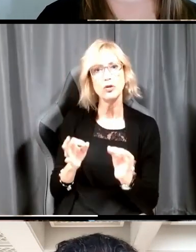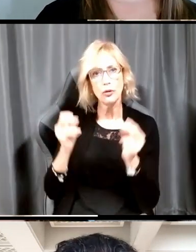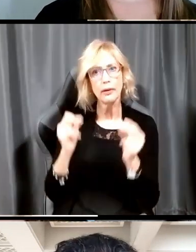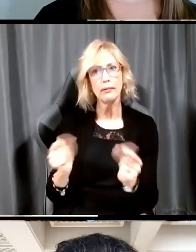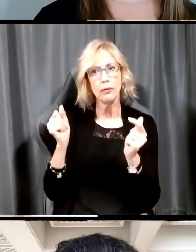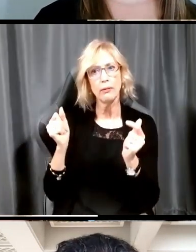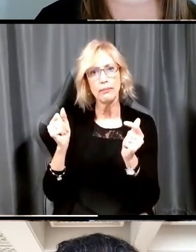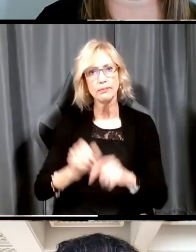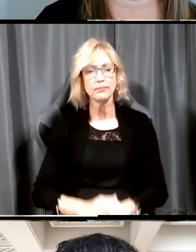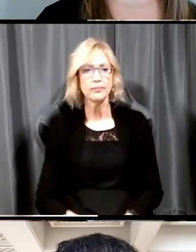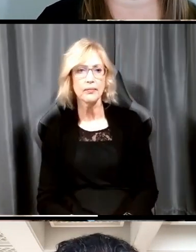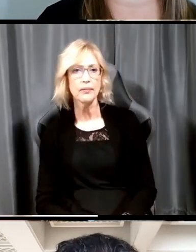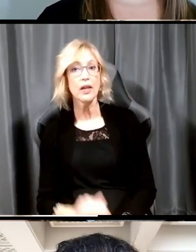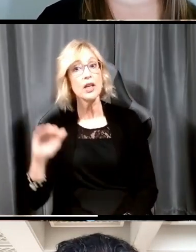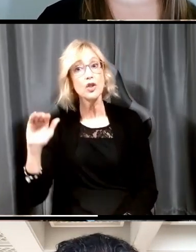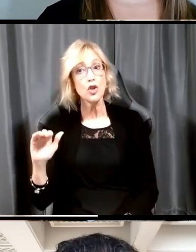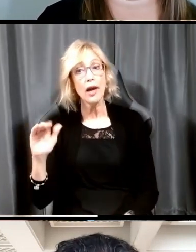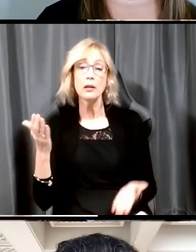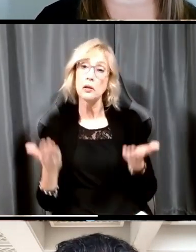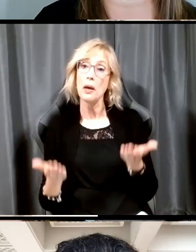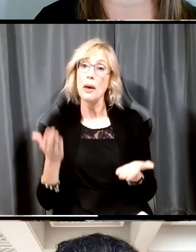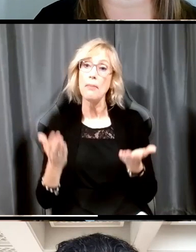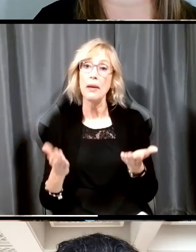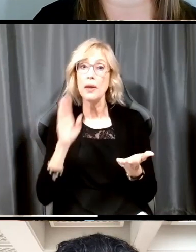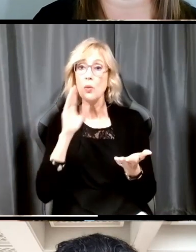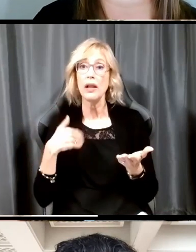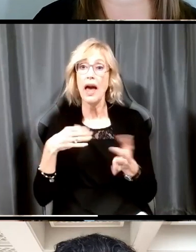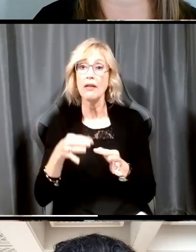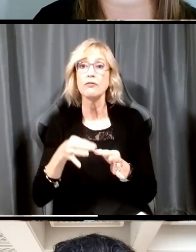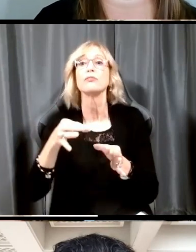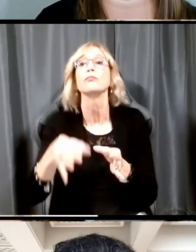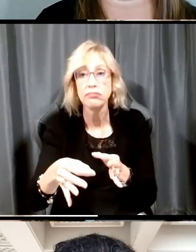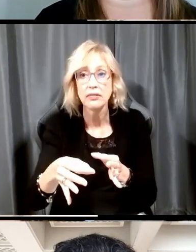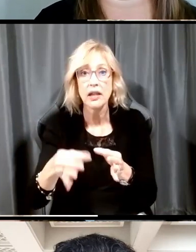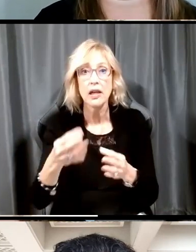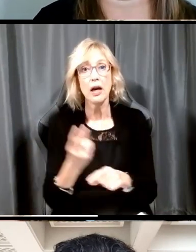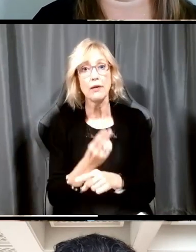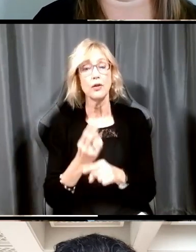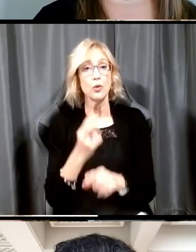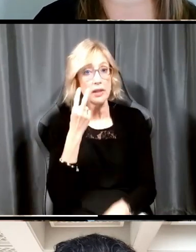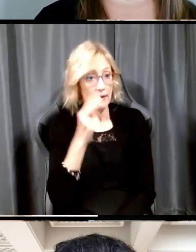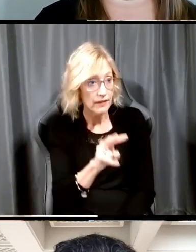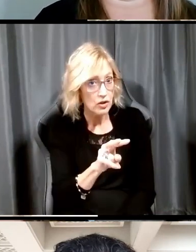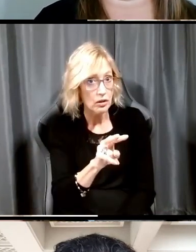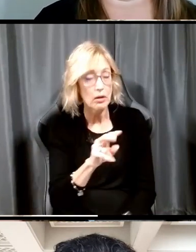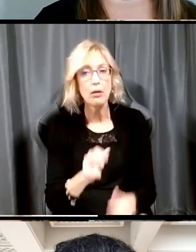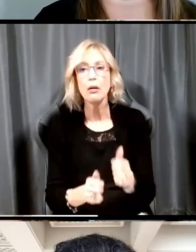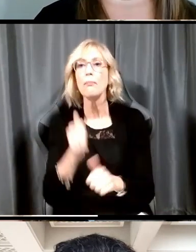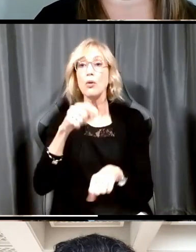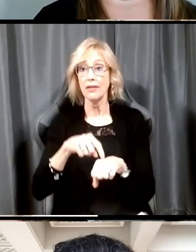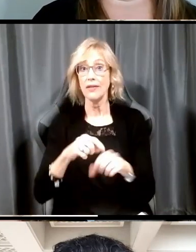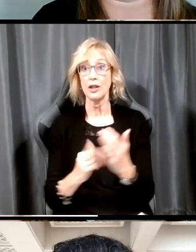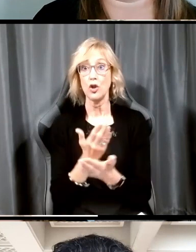So a child may demonstrate a delay in using vision to look at an object most of the time when a